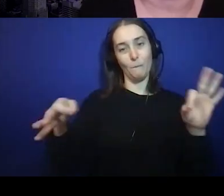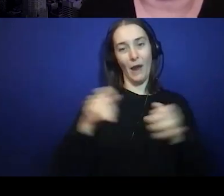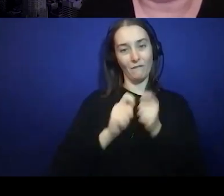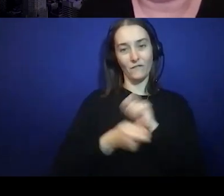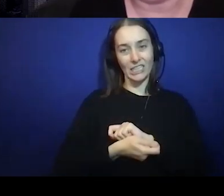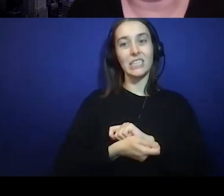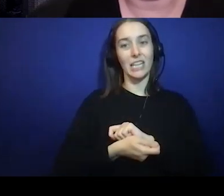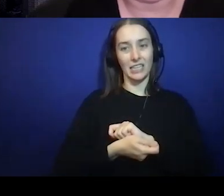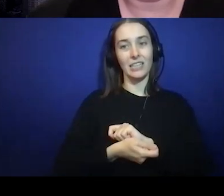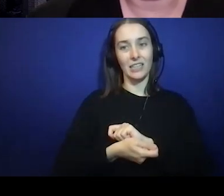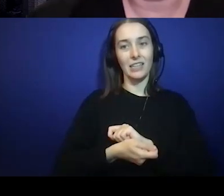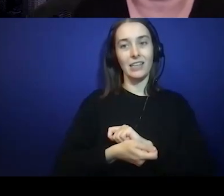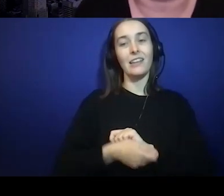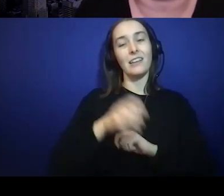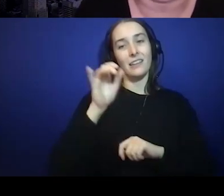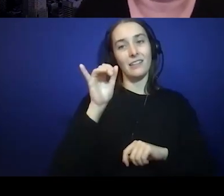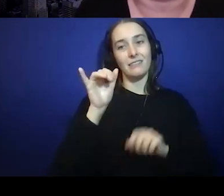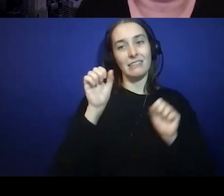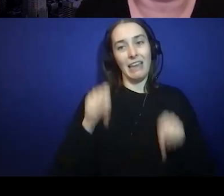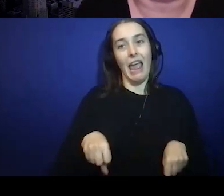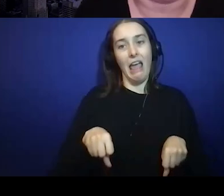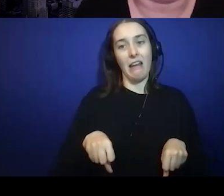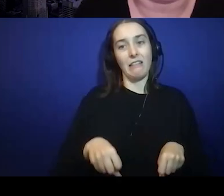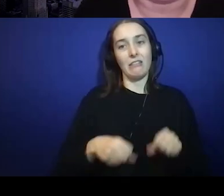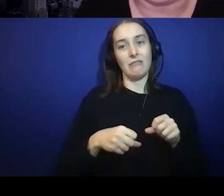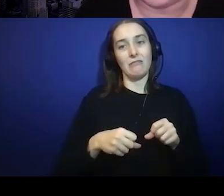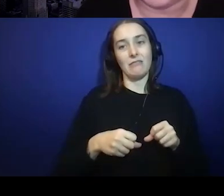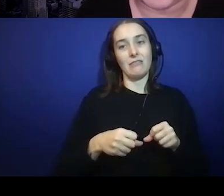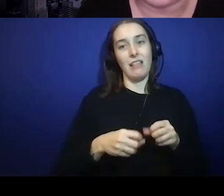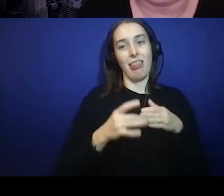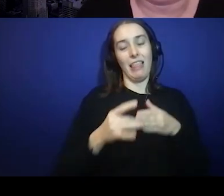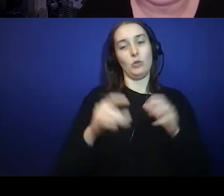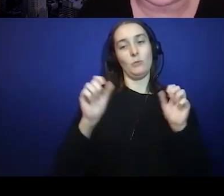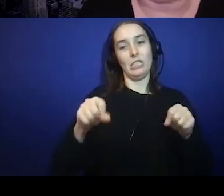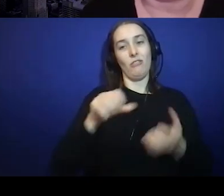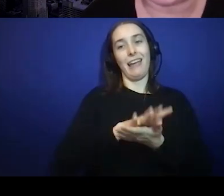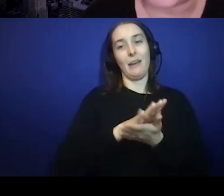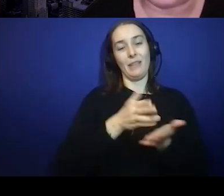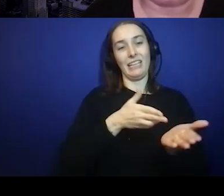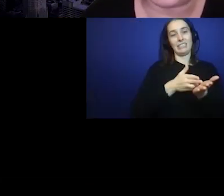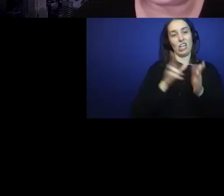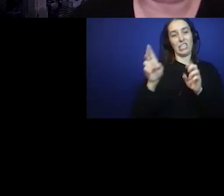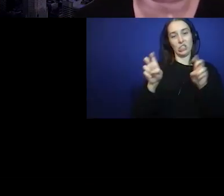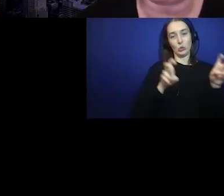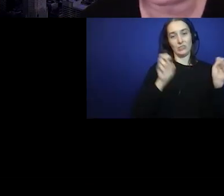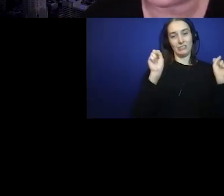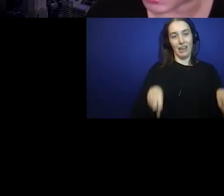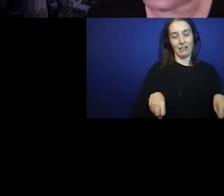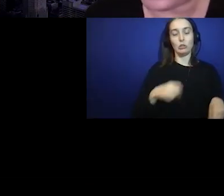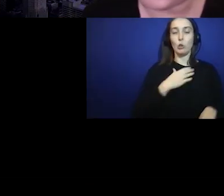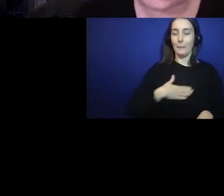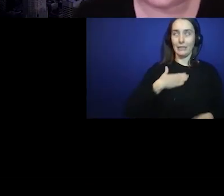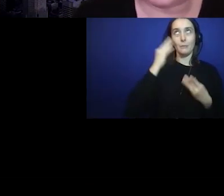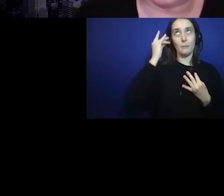paraphrasing. And this too can lead to potential academic integrity issues. So again, please be